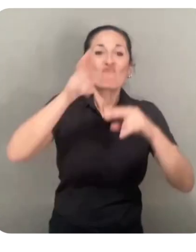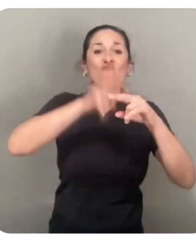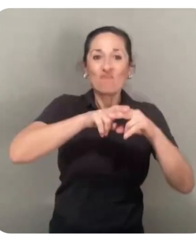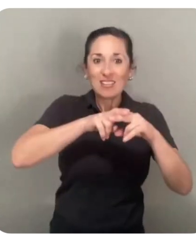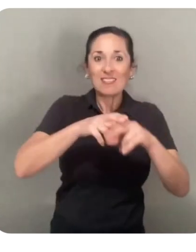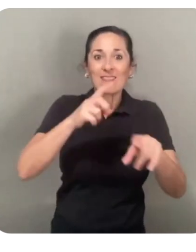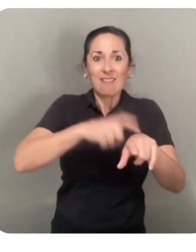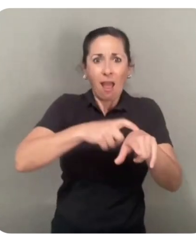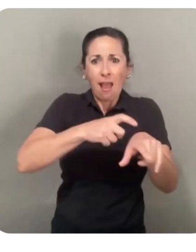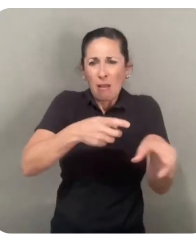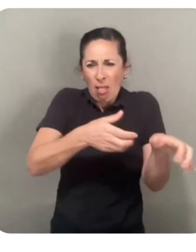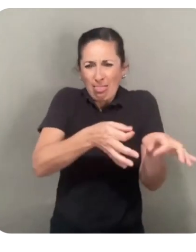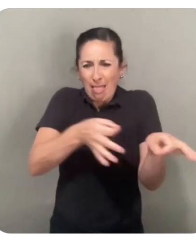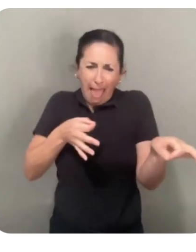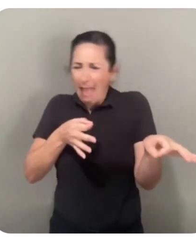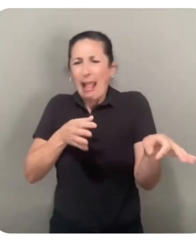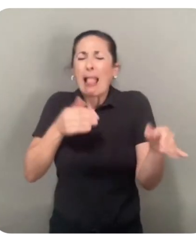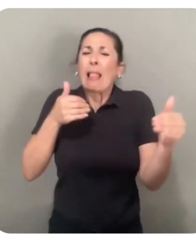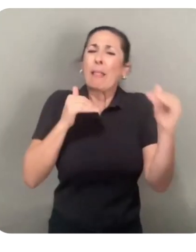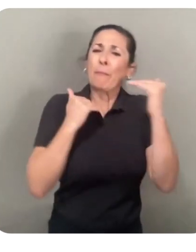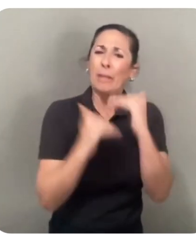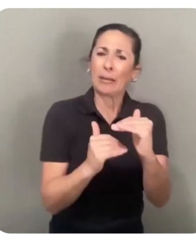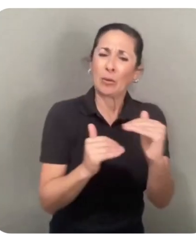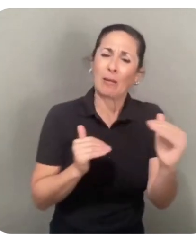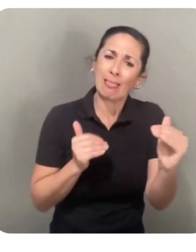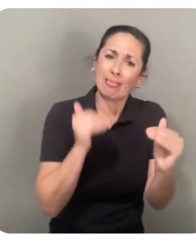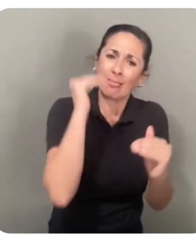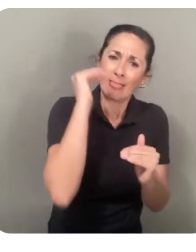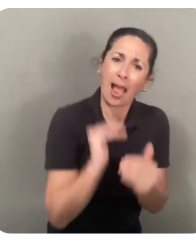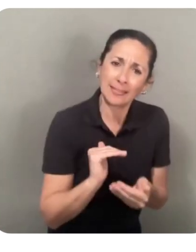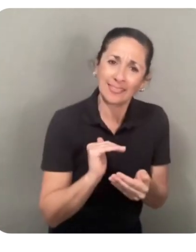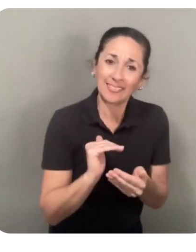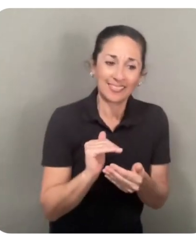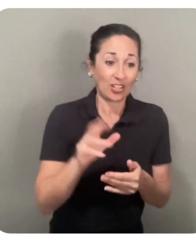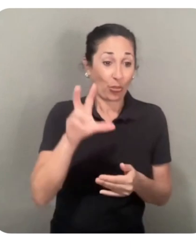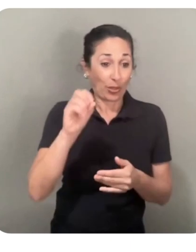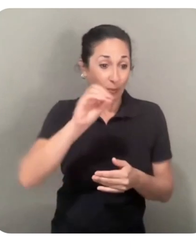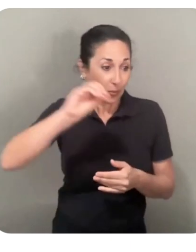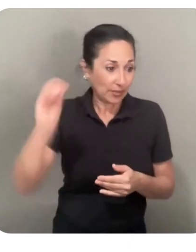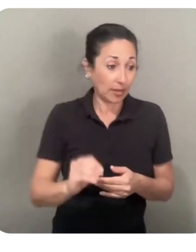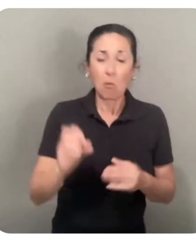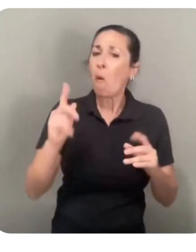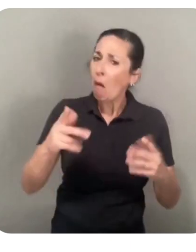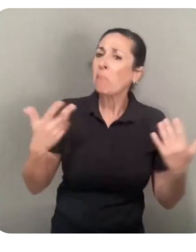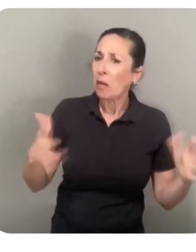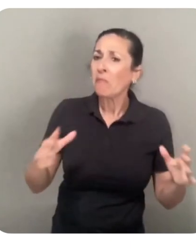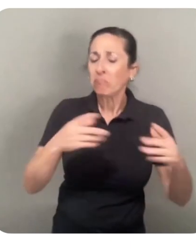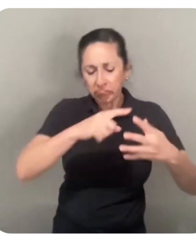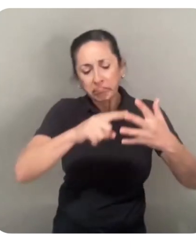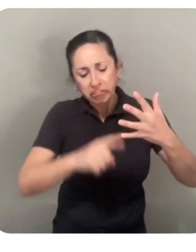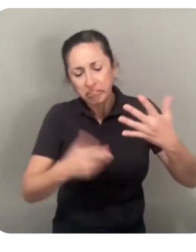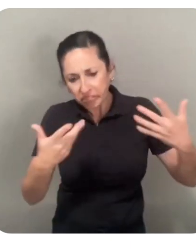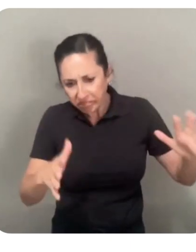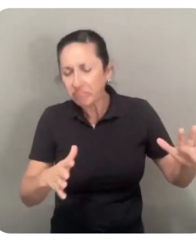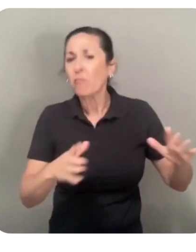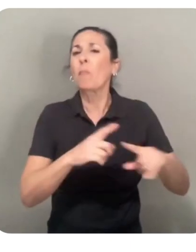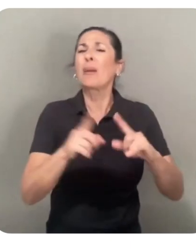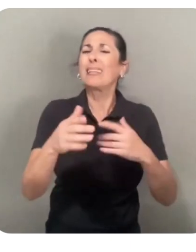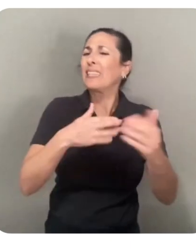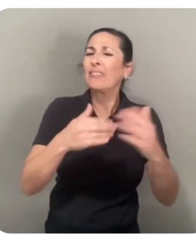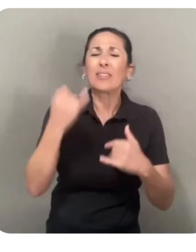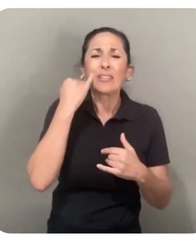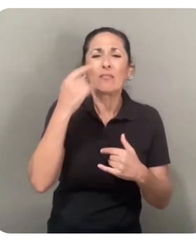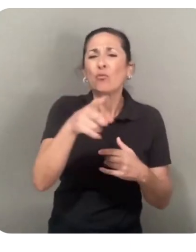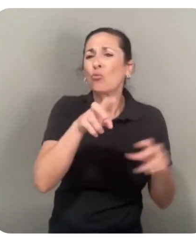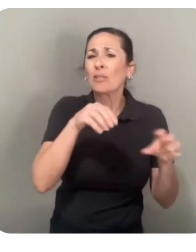away with minimal lag. Okay, we've covered multi-panel and focus in home, but even when you're in